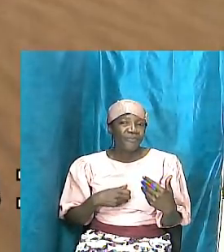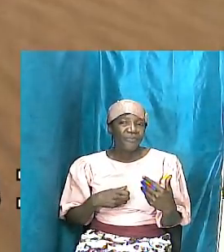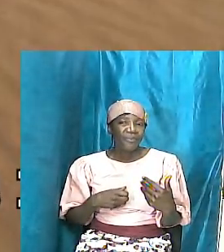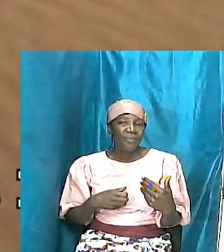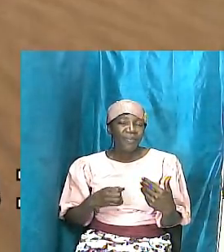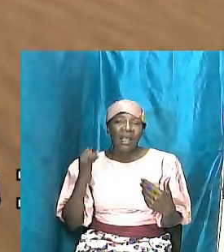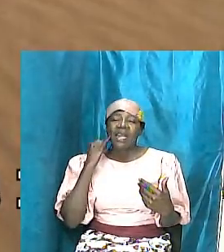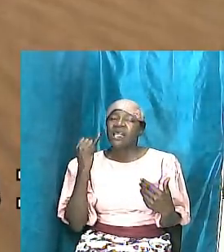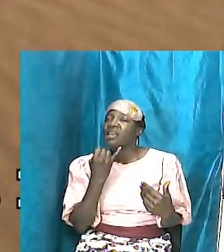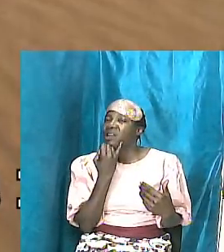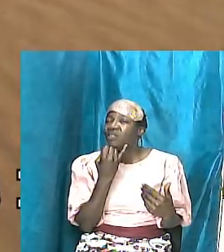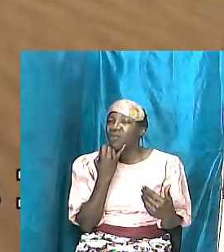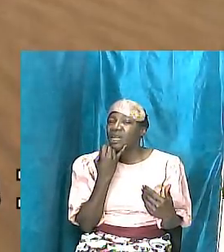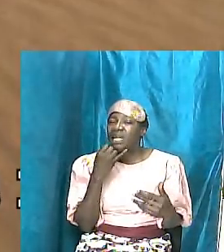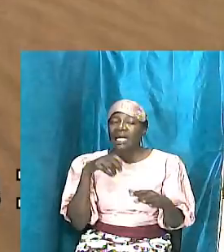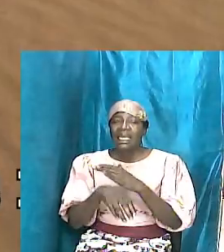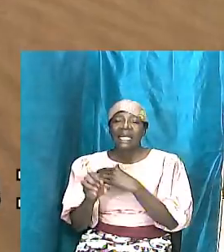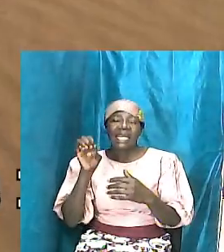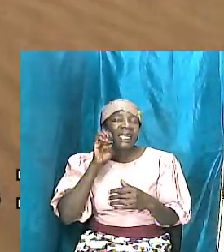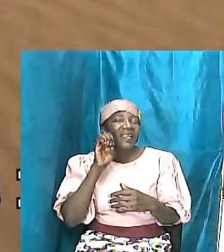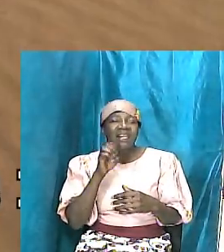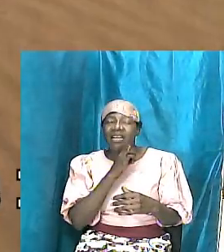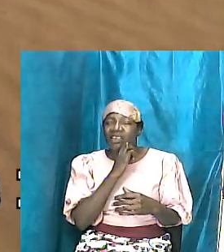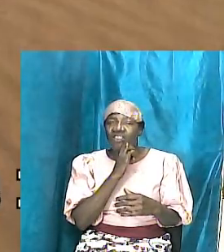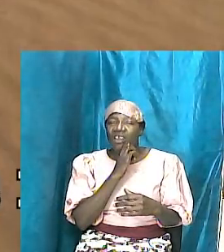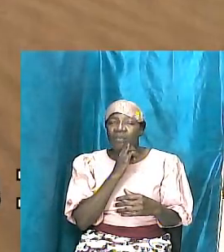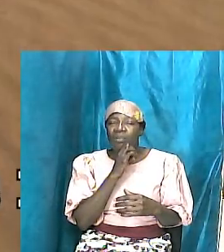who were in Egypt. You had